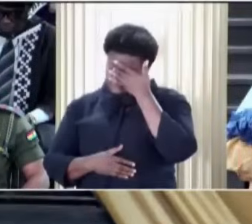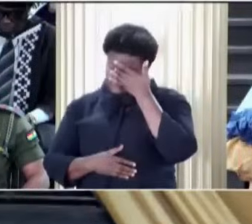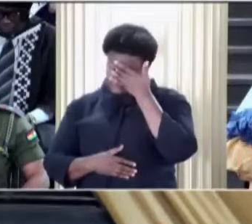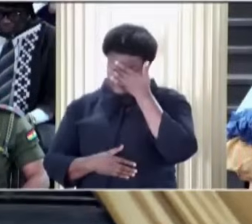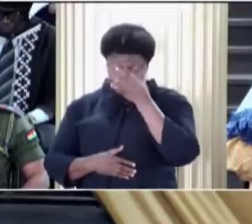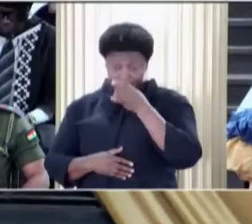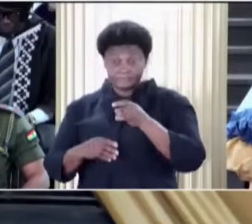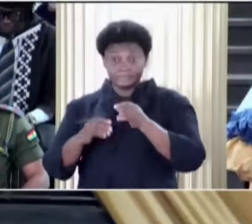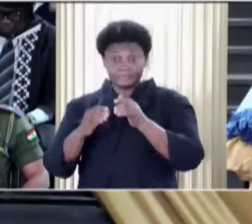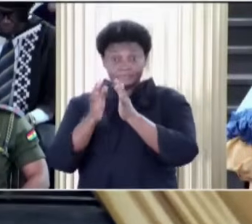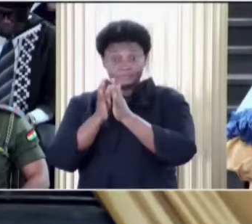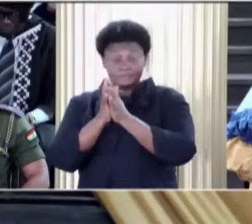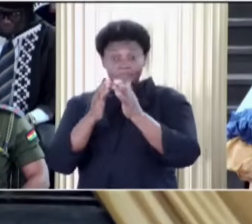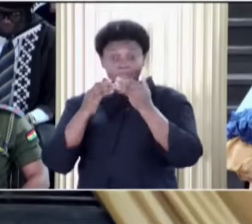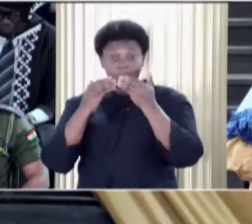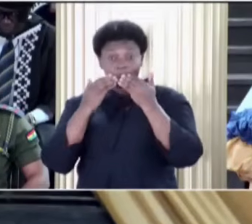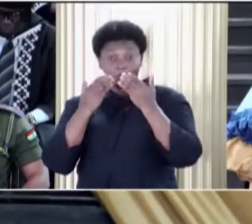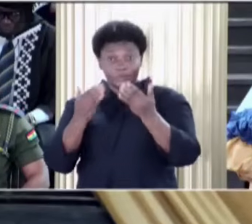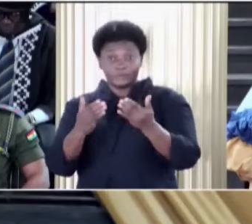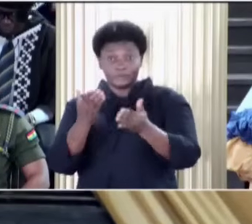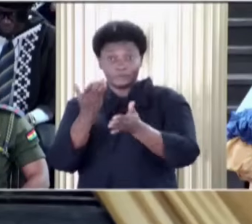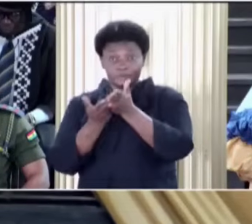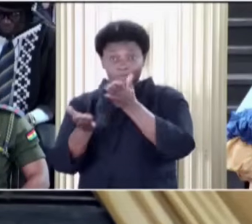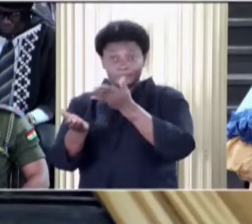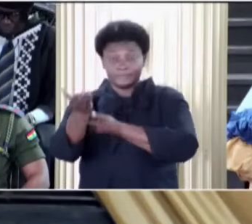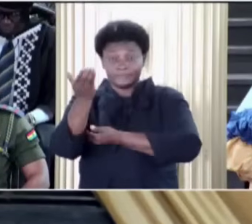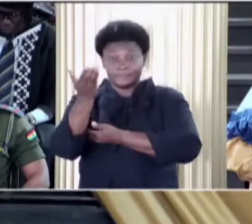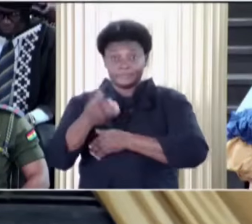Thank you and good morning.